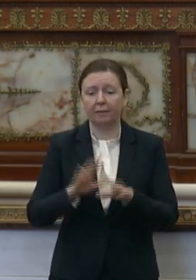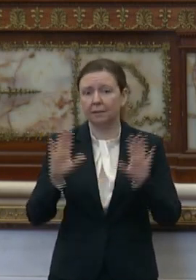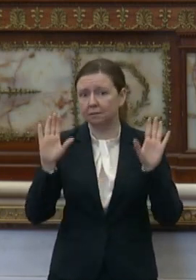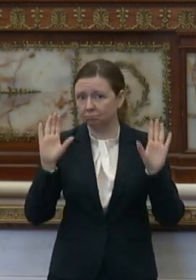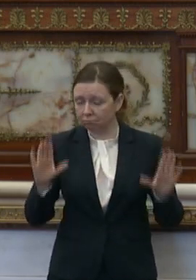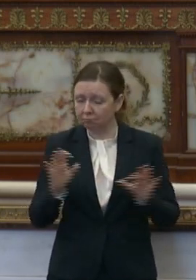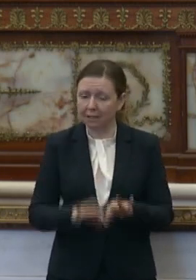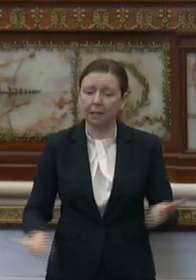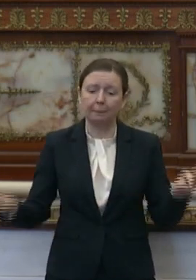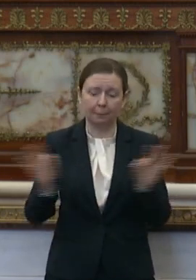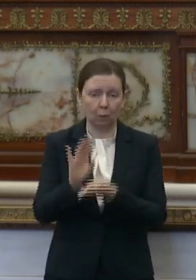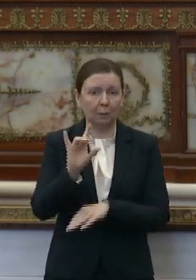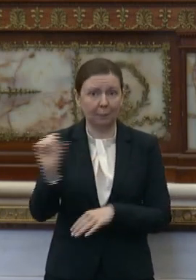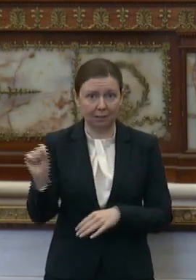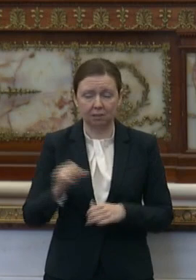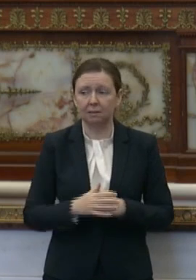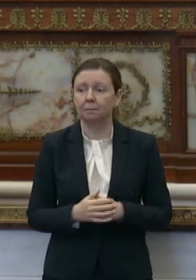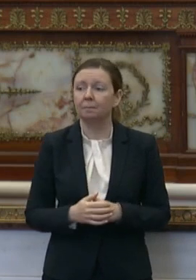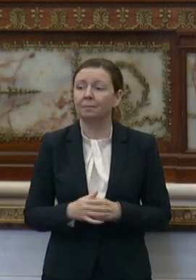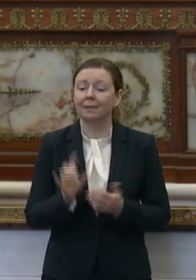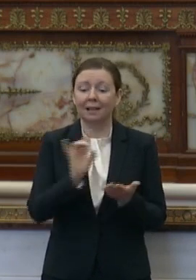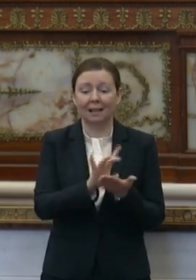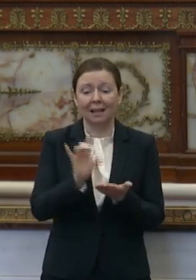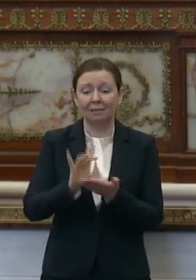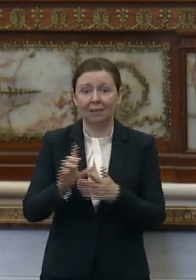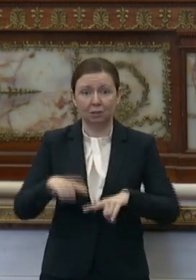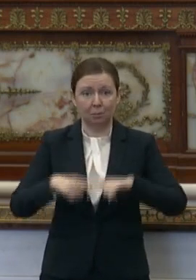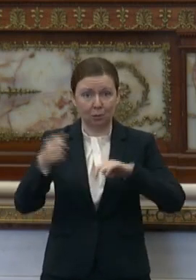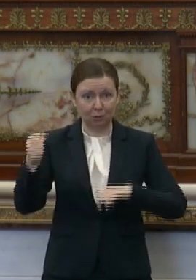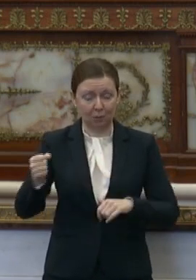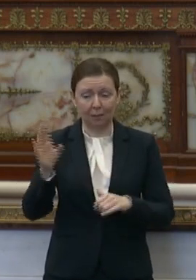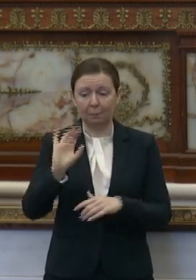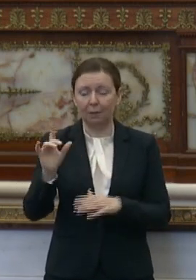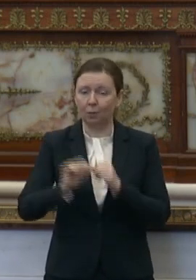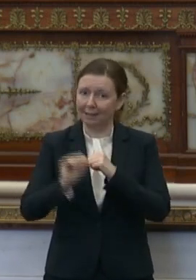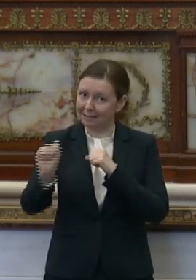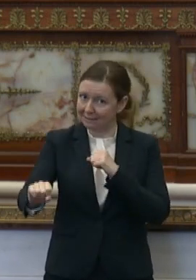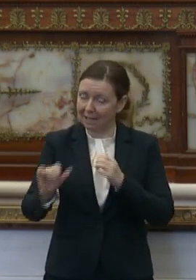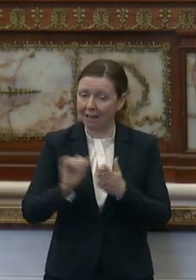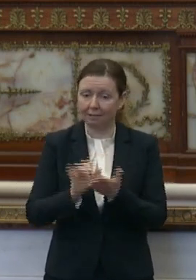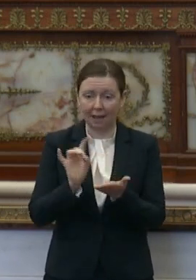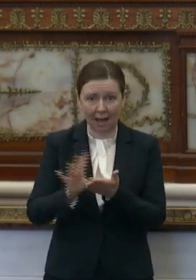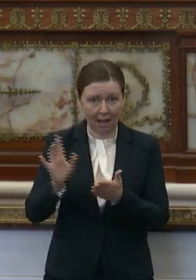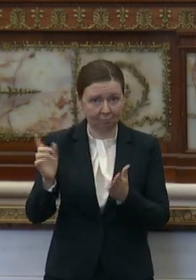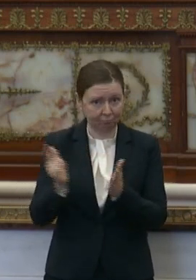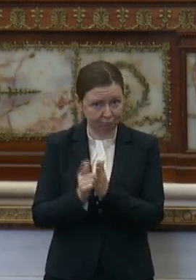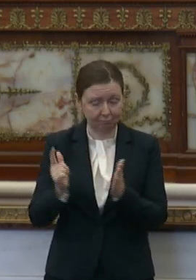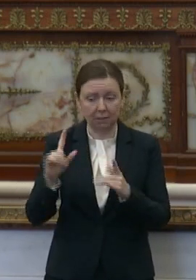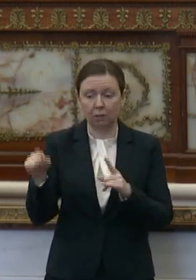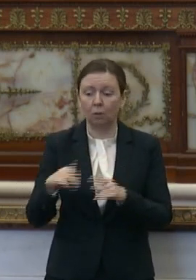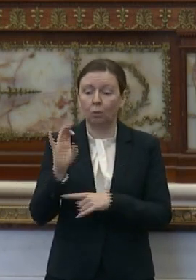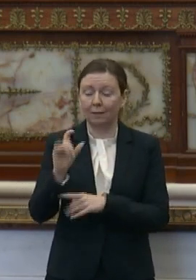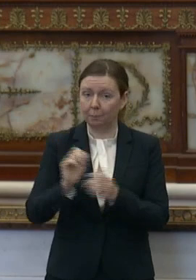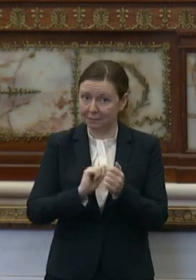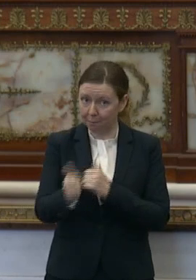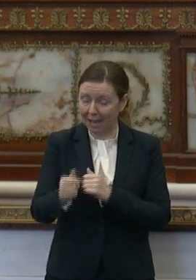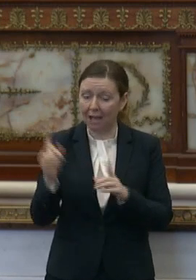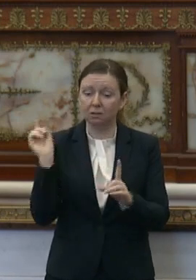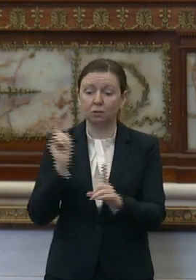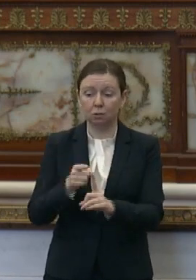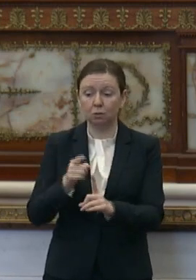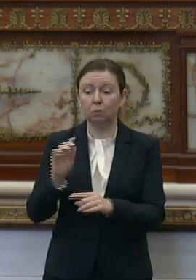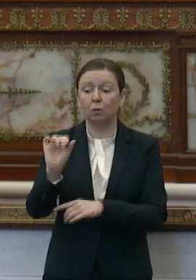tremendously important bills. The eviction moratorium bill will extend the moratorium when the bill is passed up